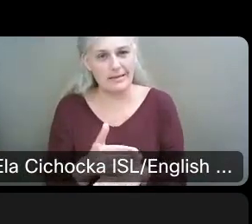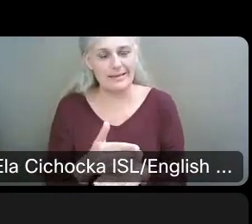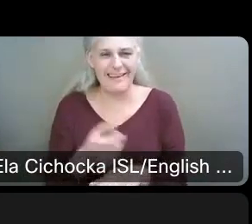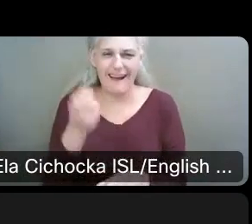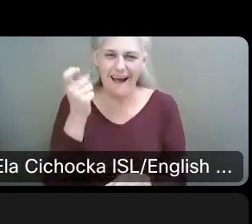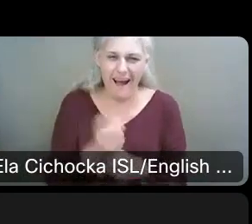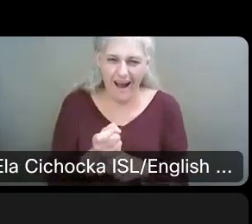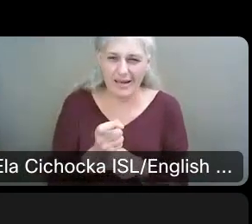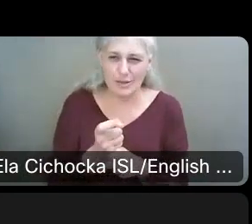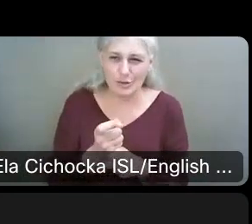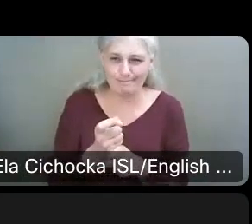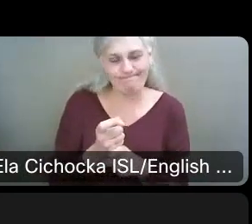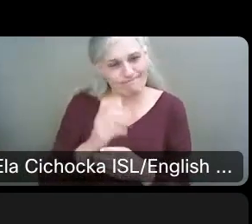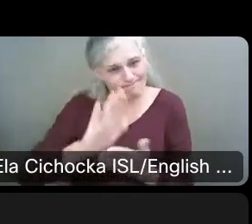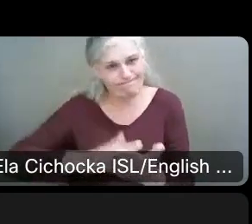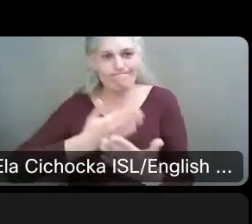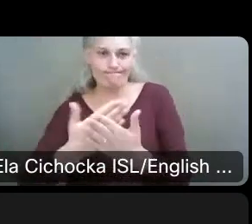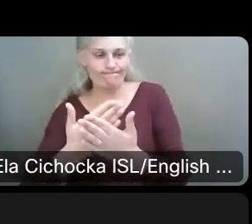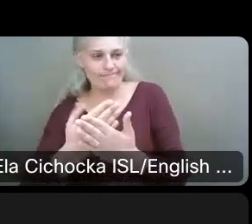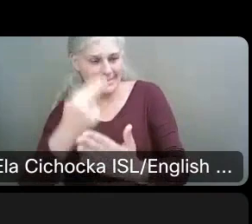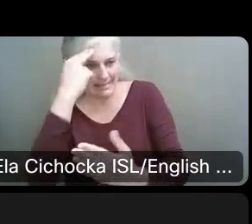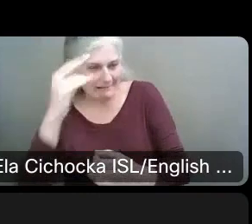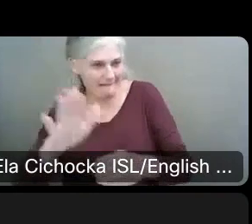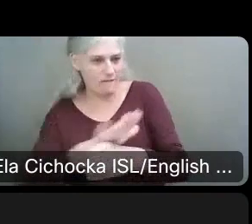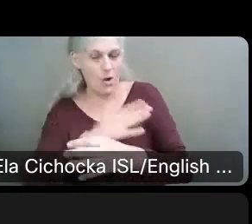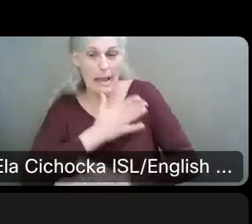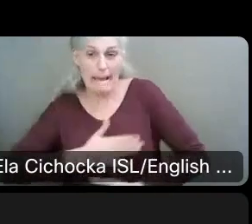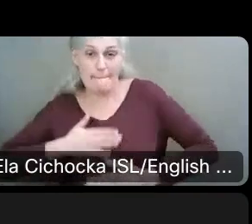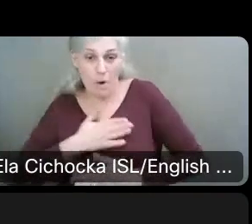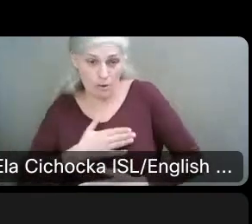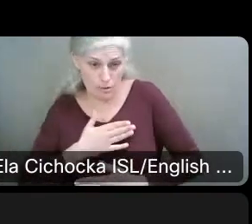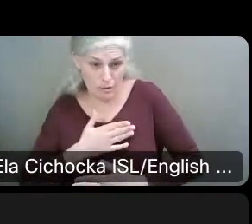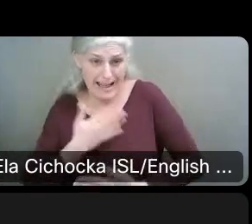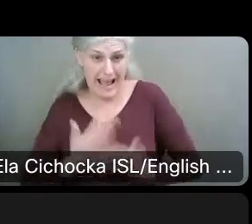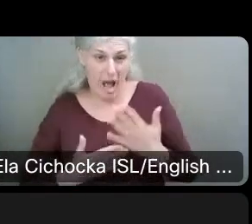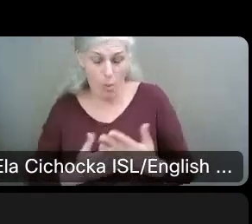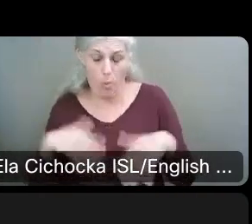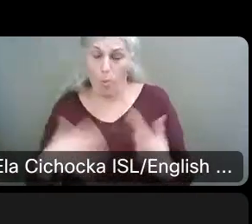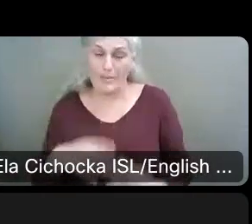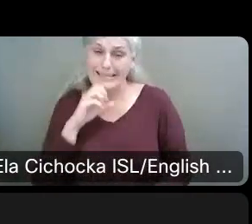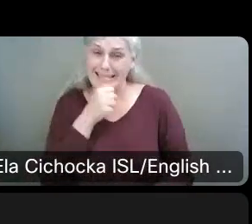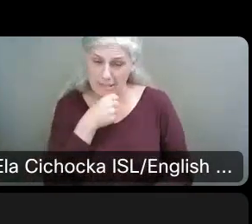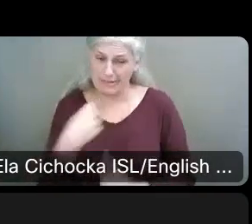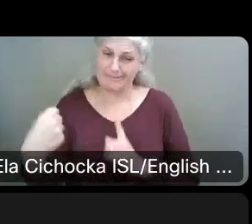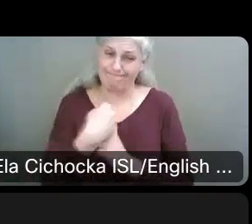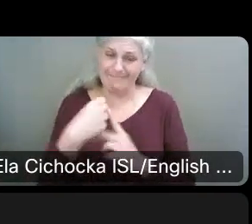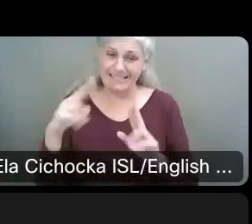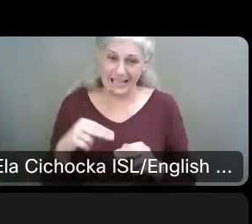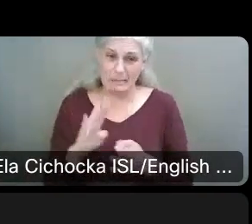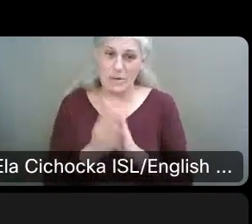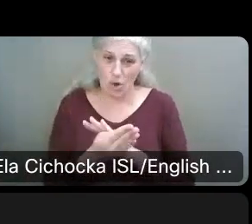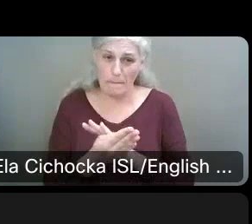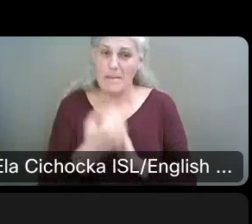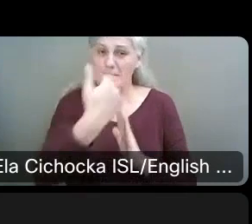hard to convey, you know, the emotional side of this and how devastating it is, just on